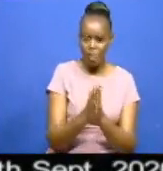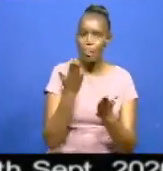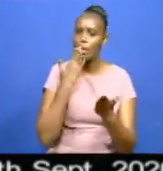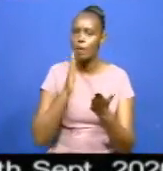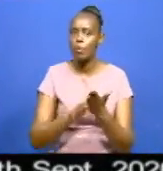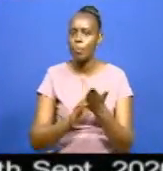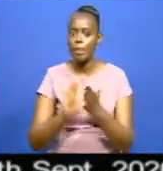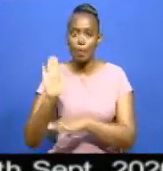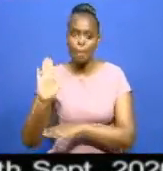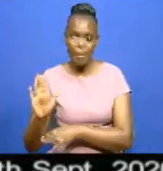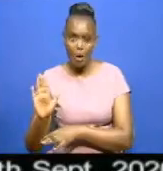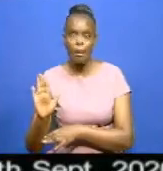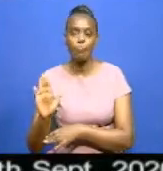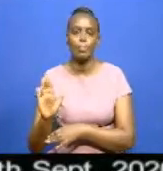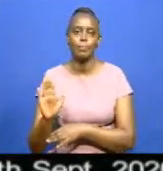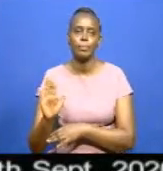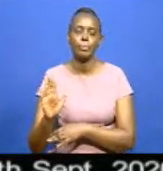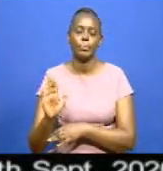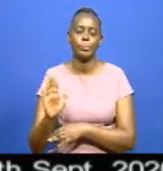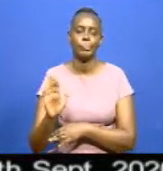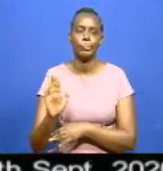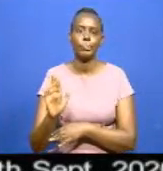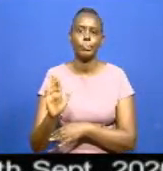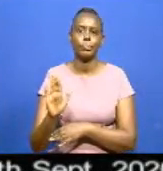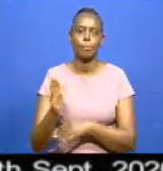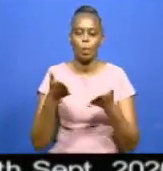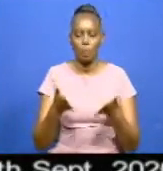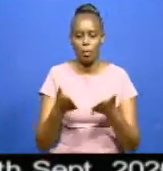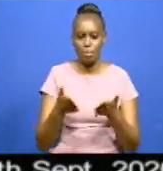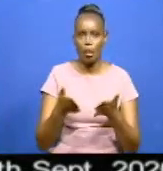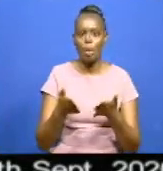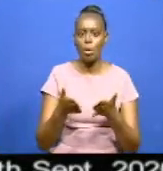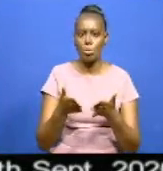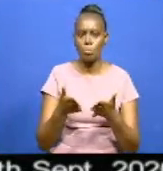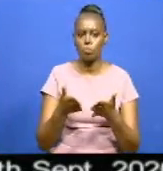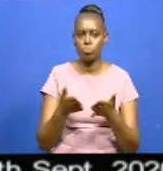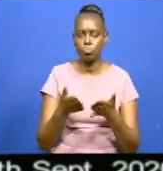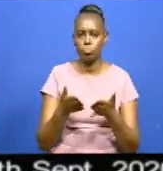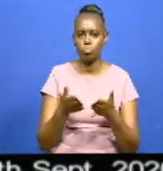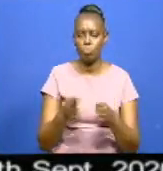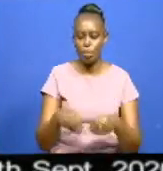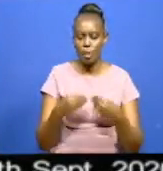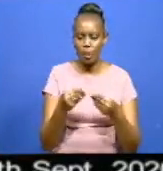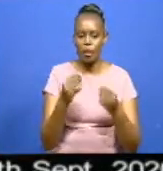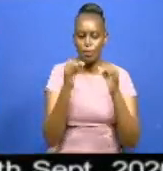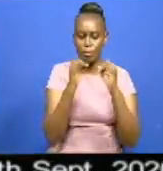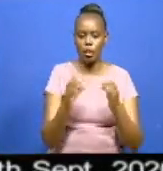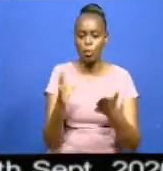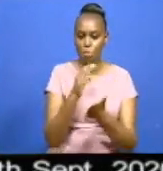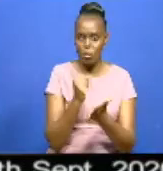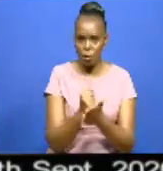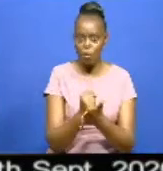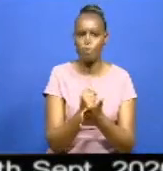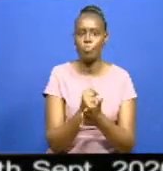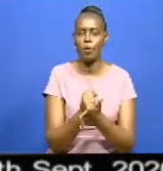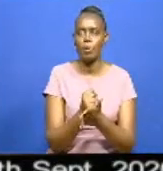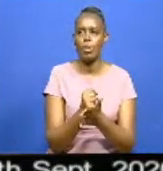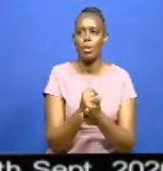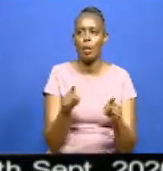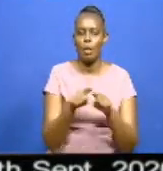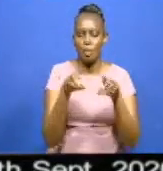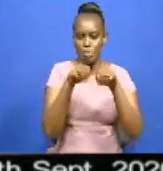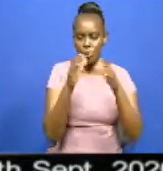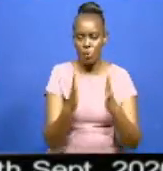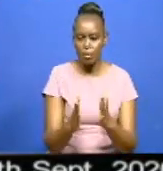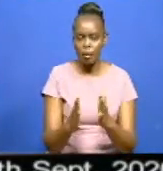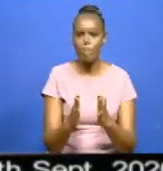her to be to now be formalized in terms of as the substantive holder. Never mind